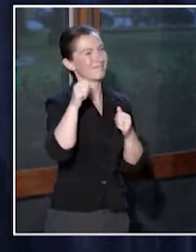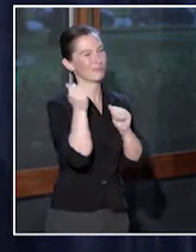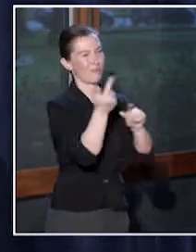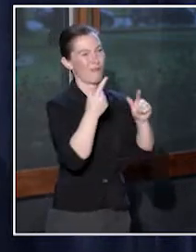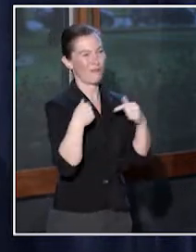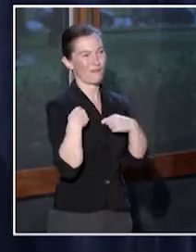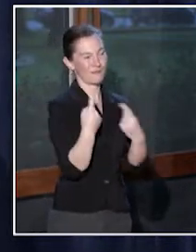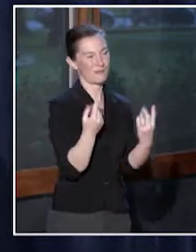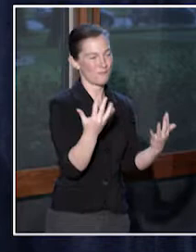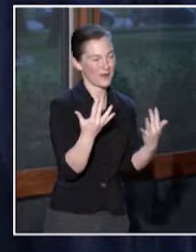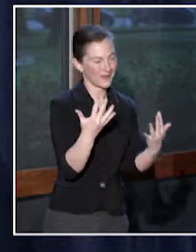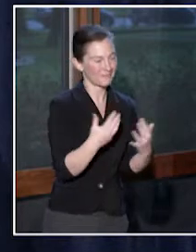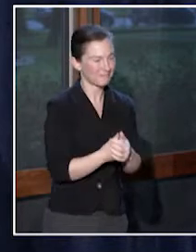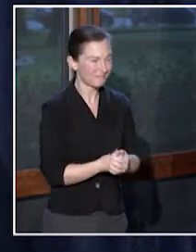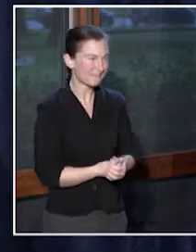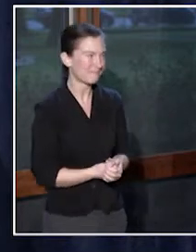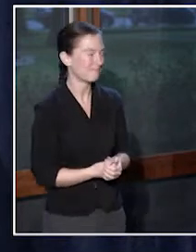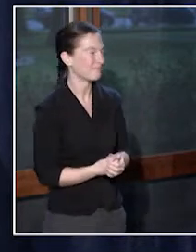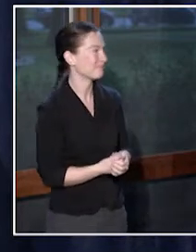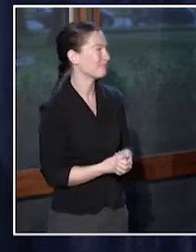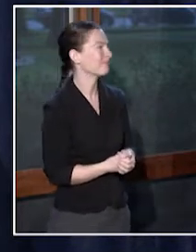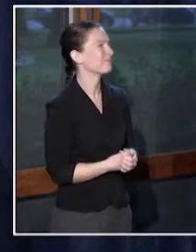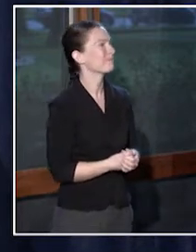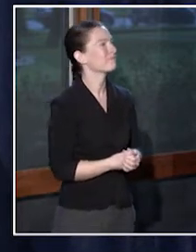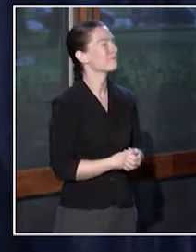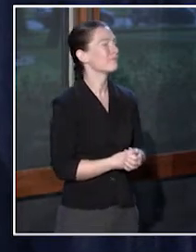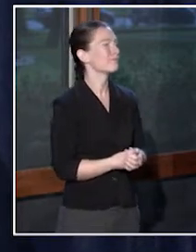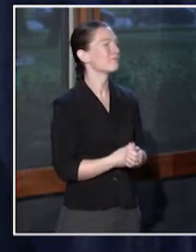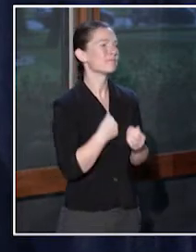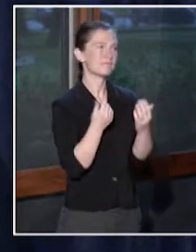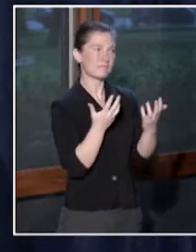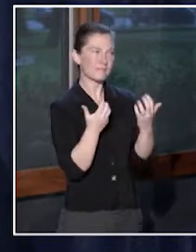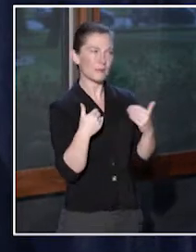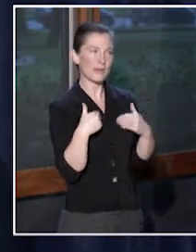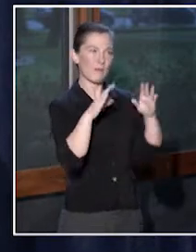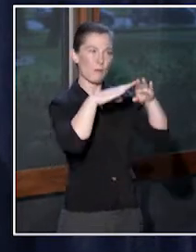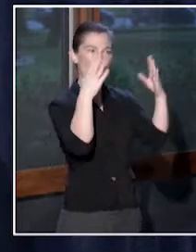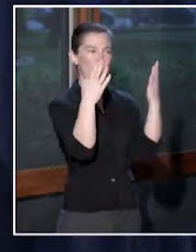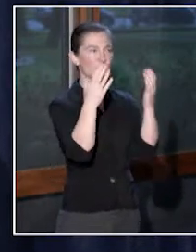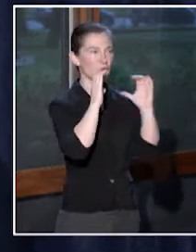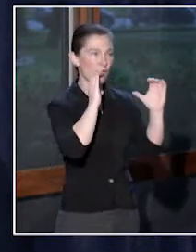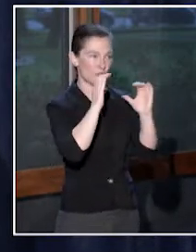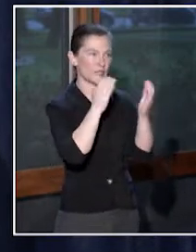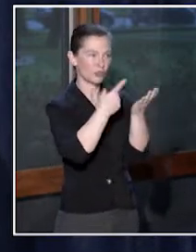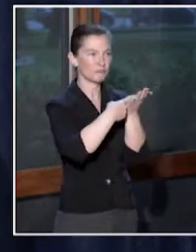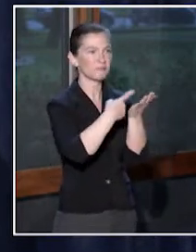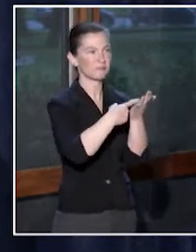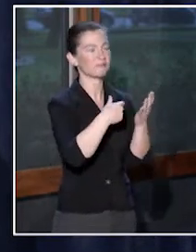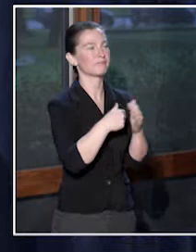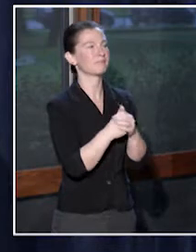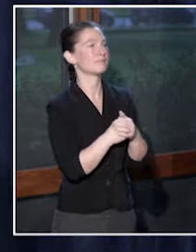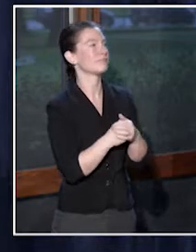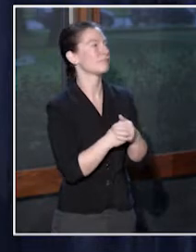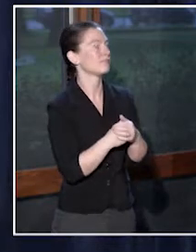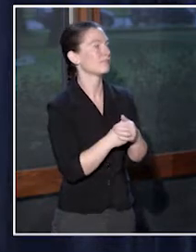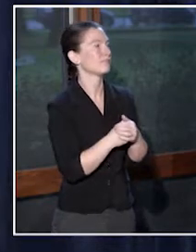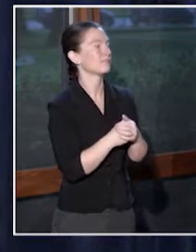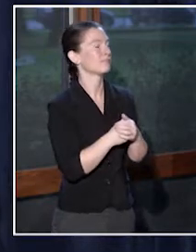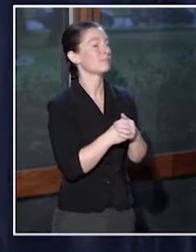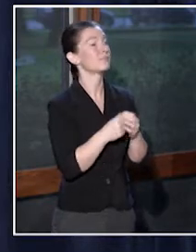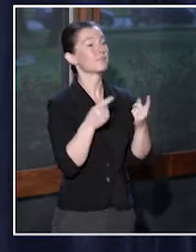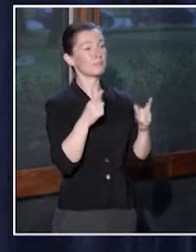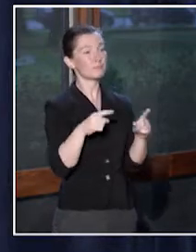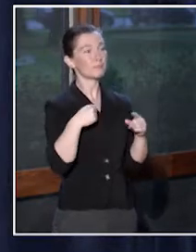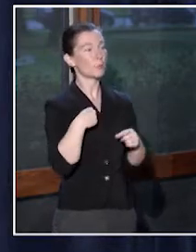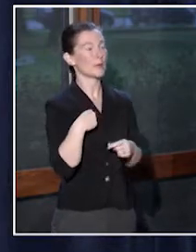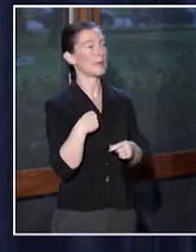And I want to have a frank conversation about this. When I ran for mayor, I promised that I